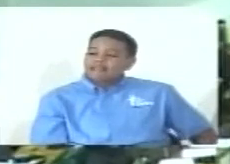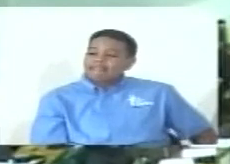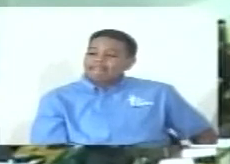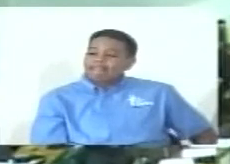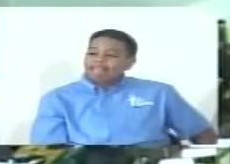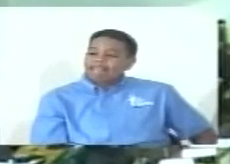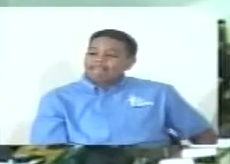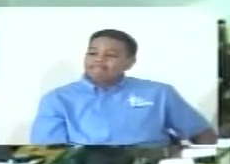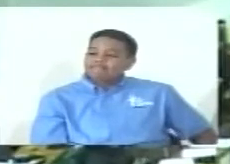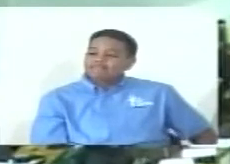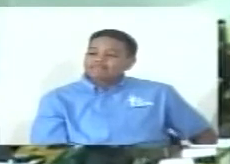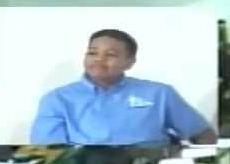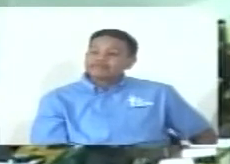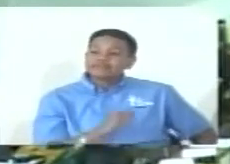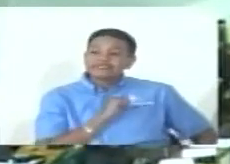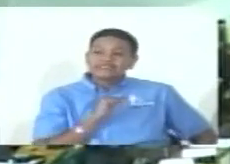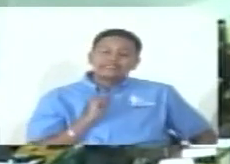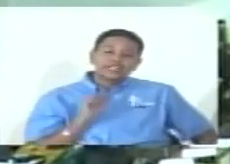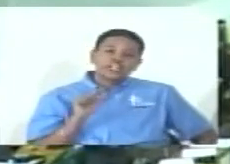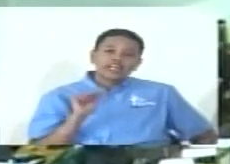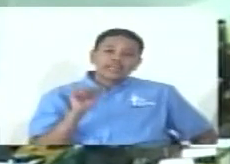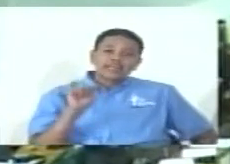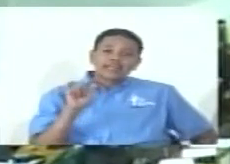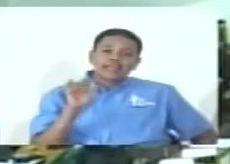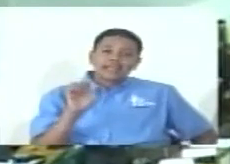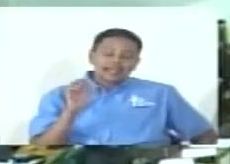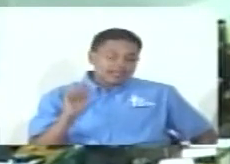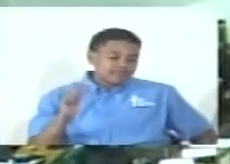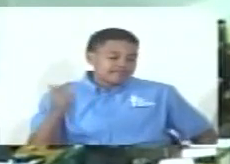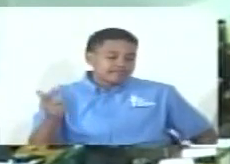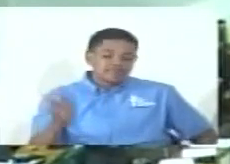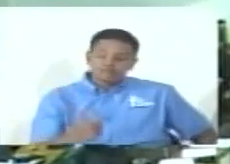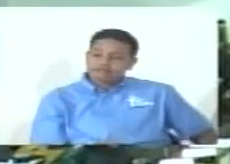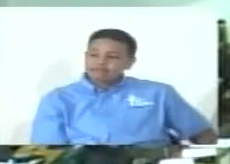Thank you, Senator Scott Moses. Senator Gale.